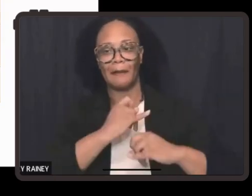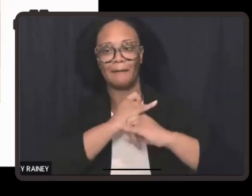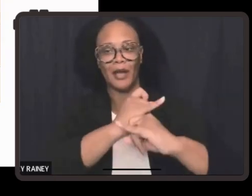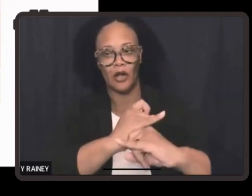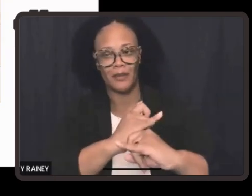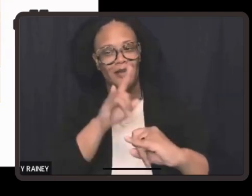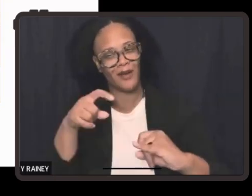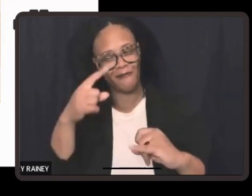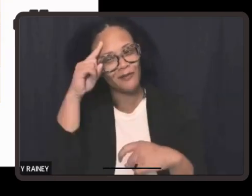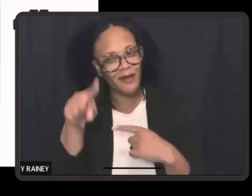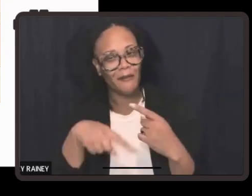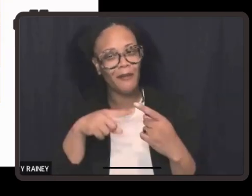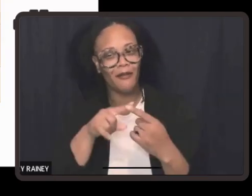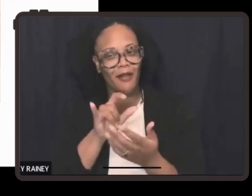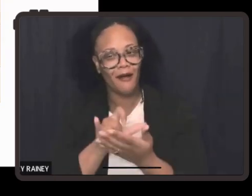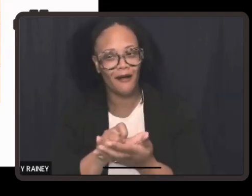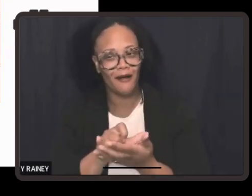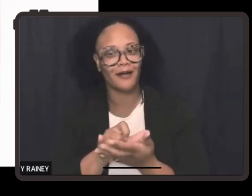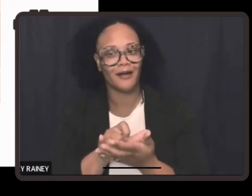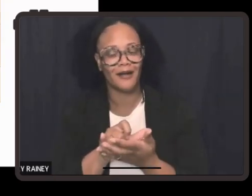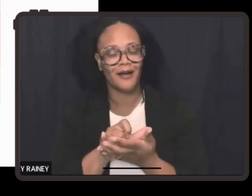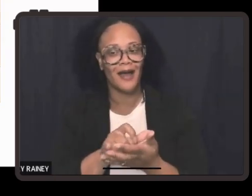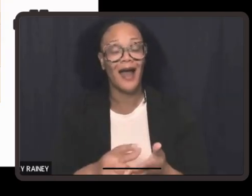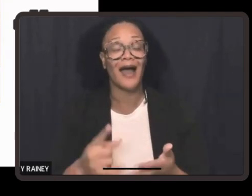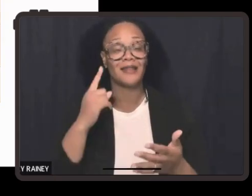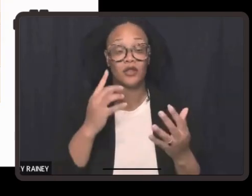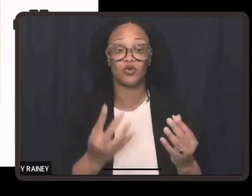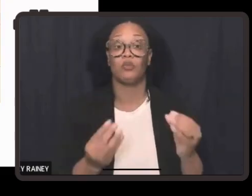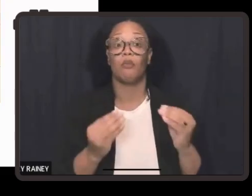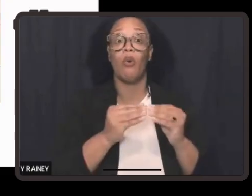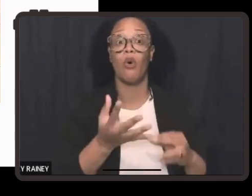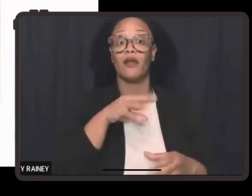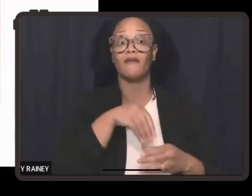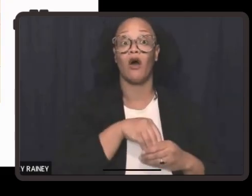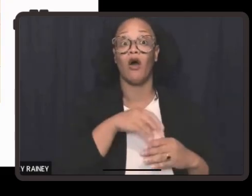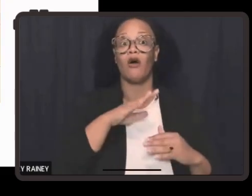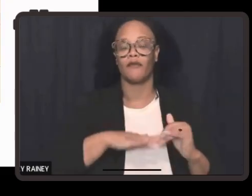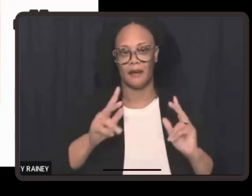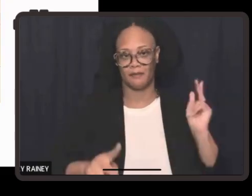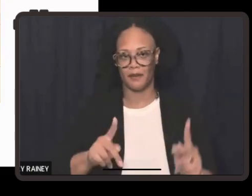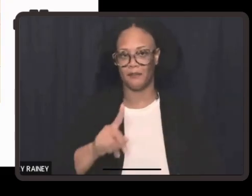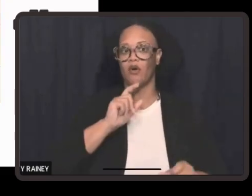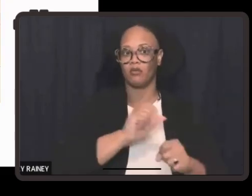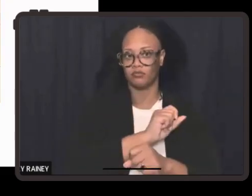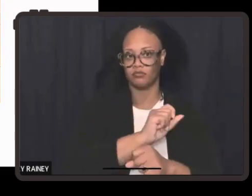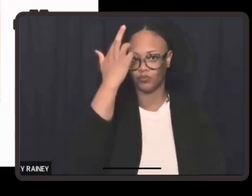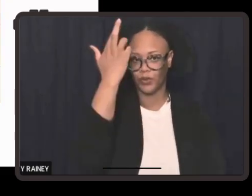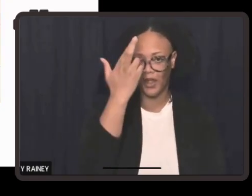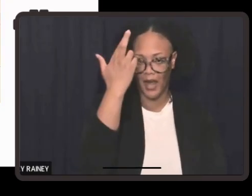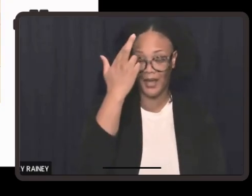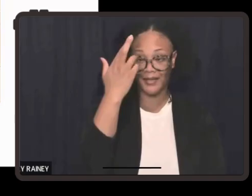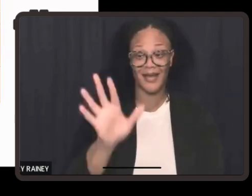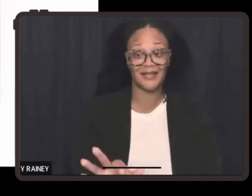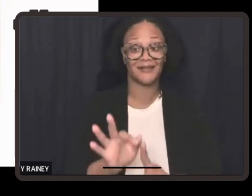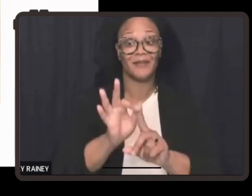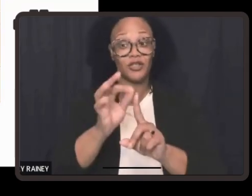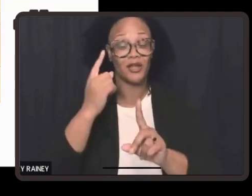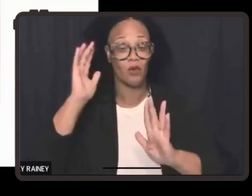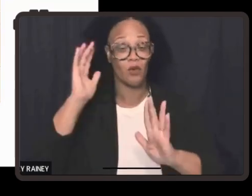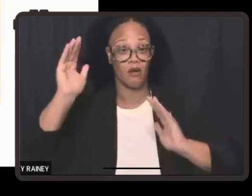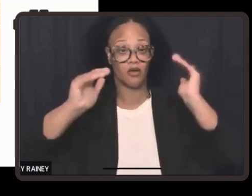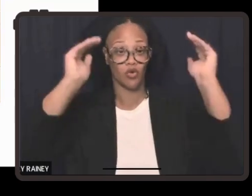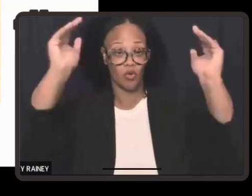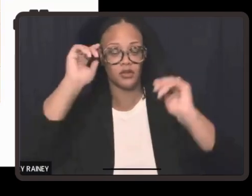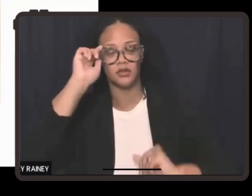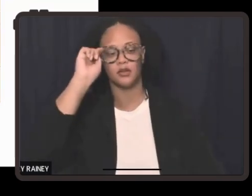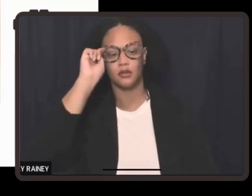of this than people realize, and especially more in adulthood. So it's likely in Charge syndrome because we know